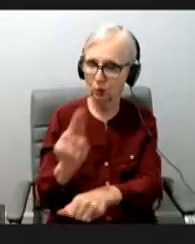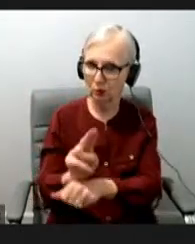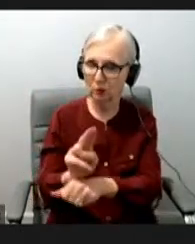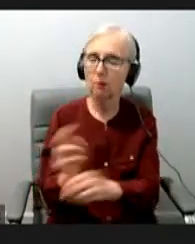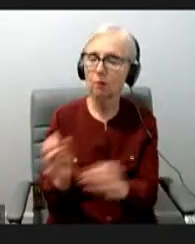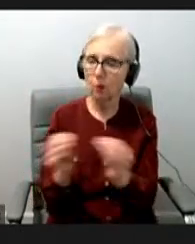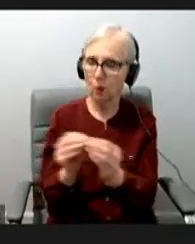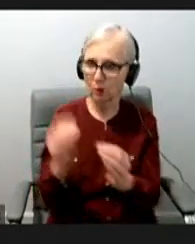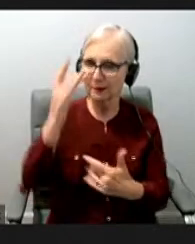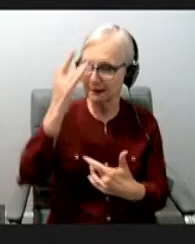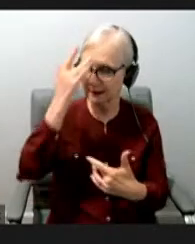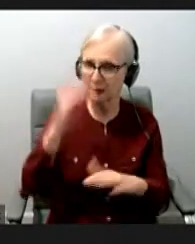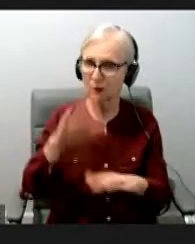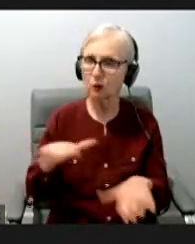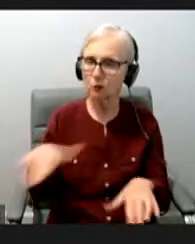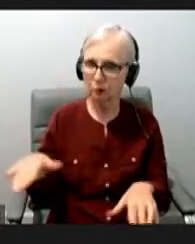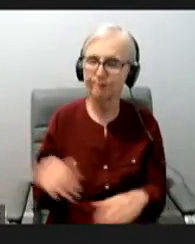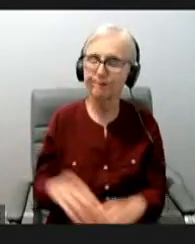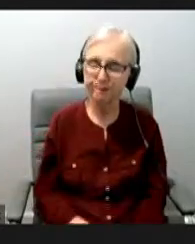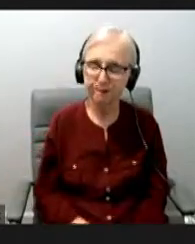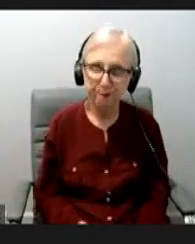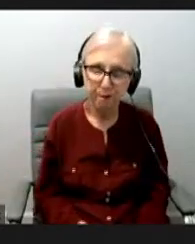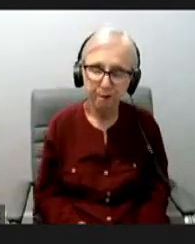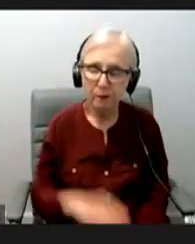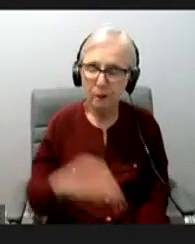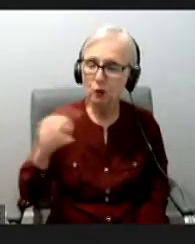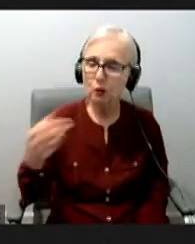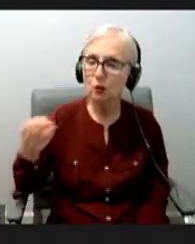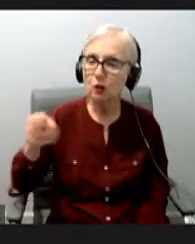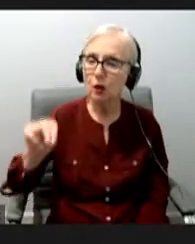All right, and John Daly.